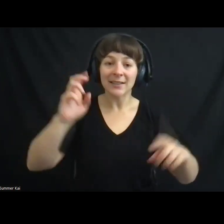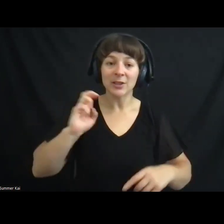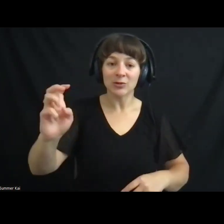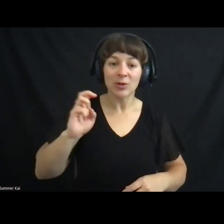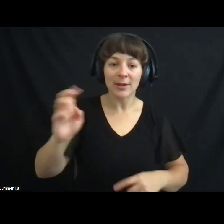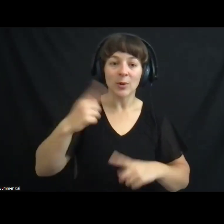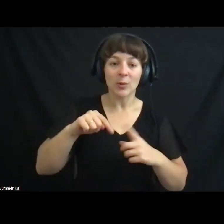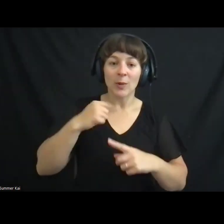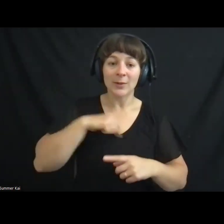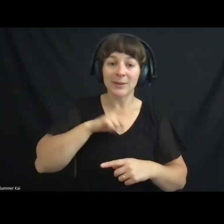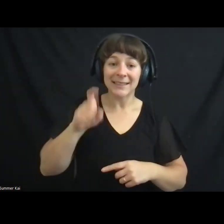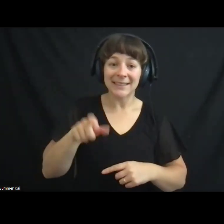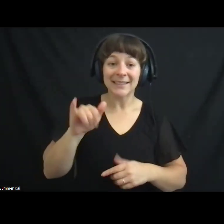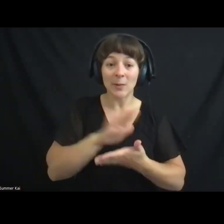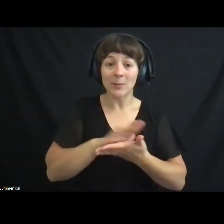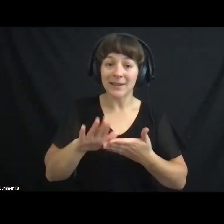wanted and needed to?